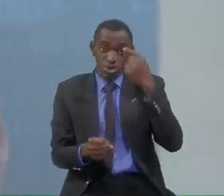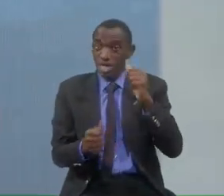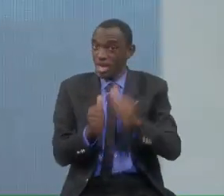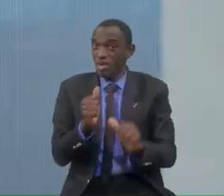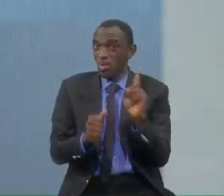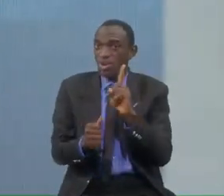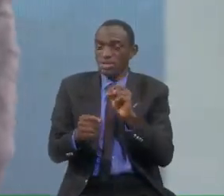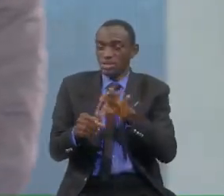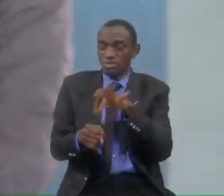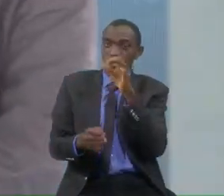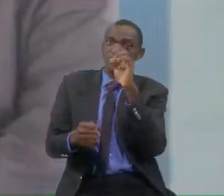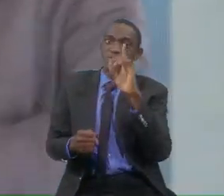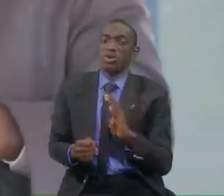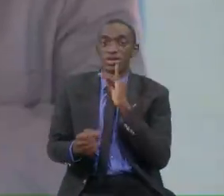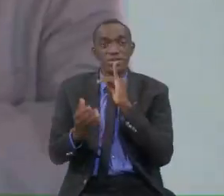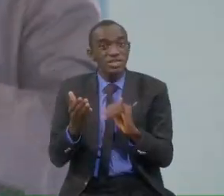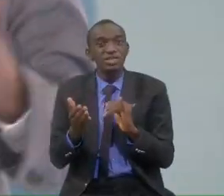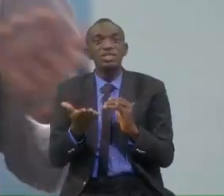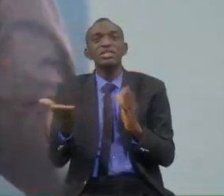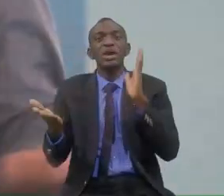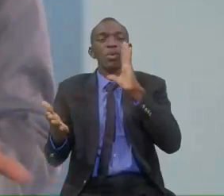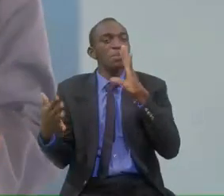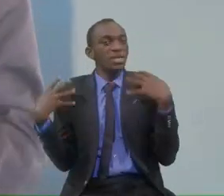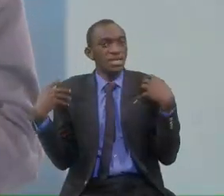healing. Healing in our body.